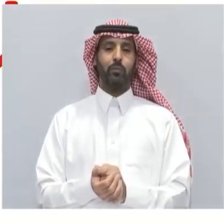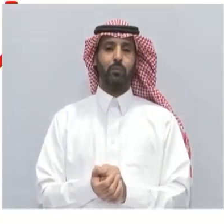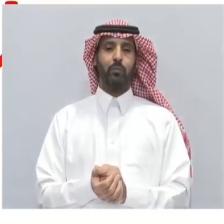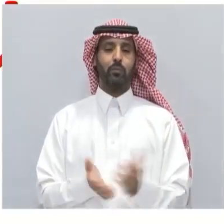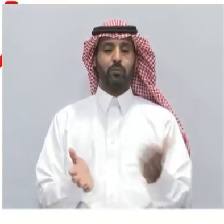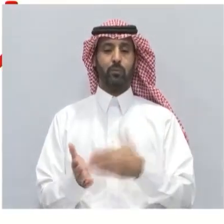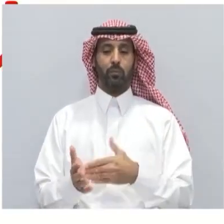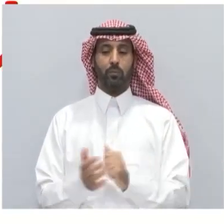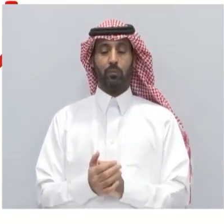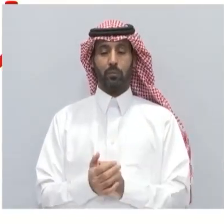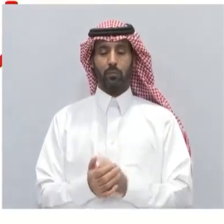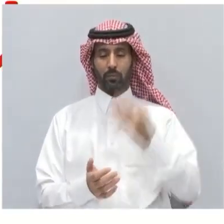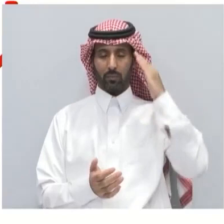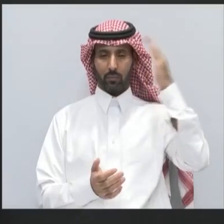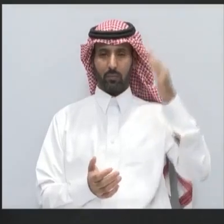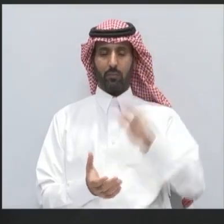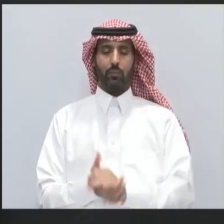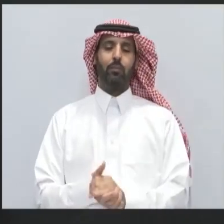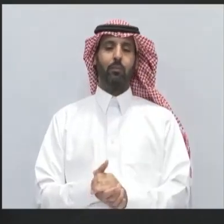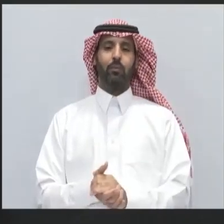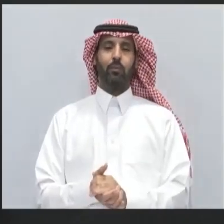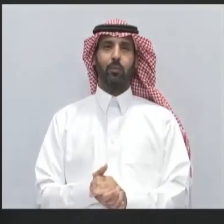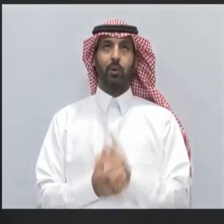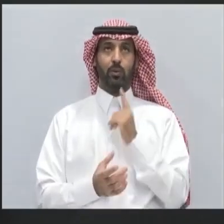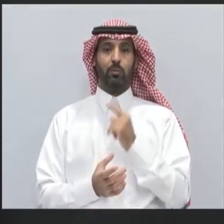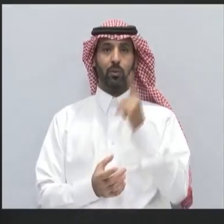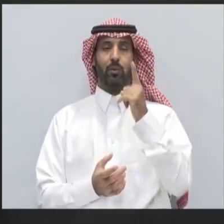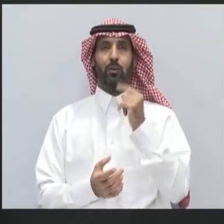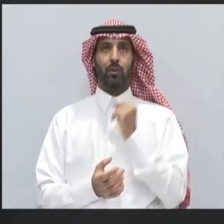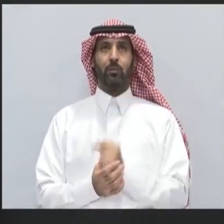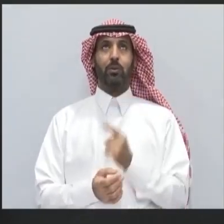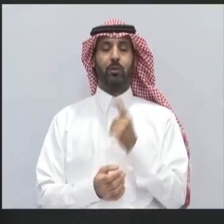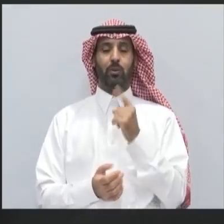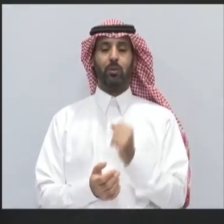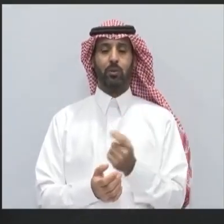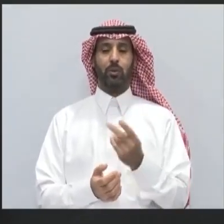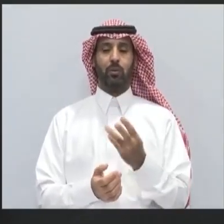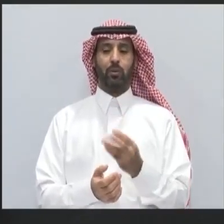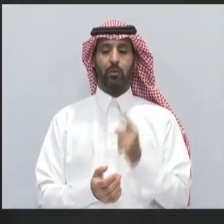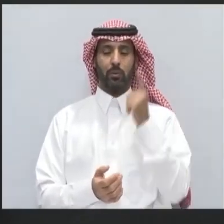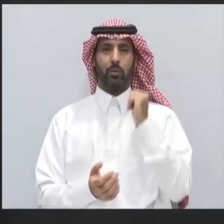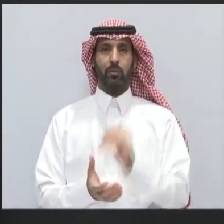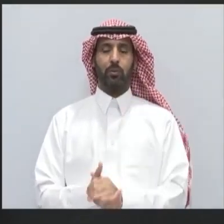And this is it for today. See you next lesson, inshallah. Subhanakallahumma bihamdik. Ashhadu an la ilaha illa anta astaghfiruka wa atubu ilayk. Assalamu alaikum.